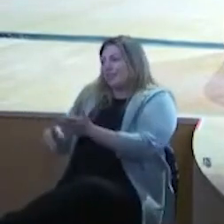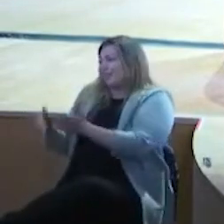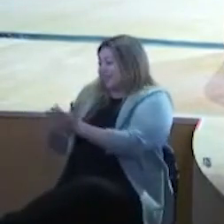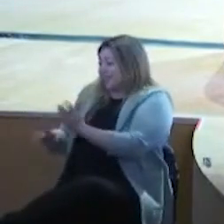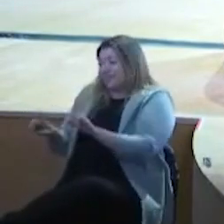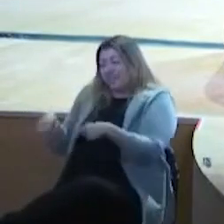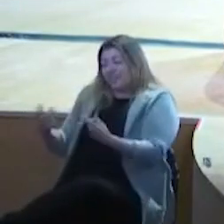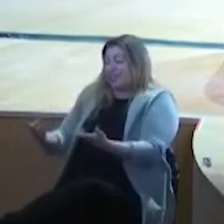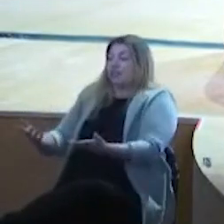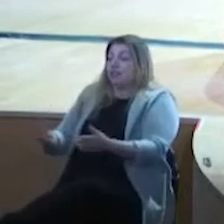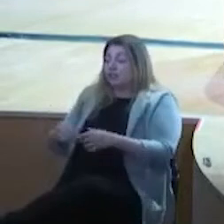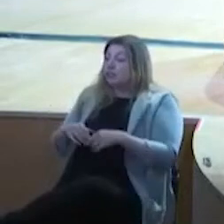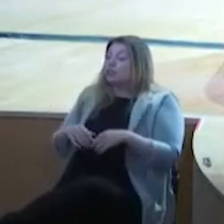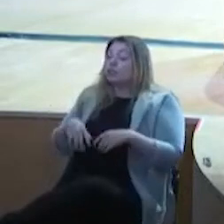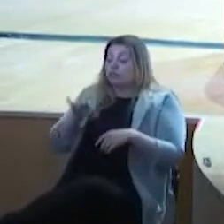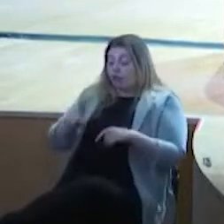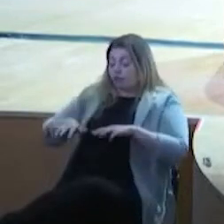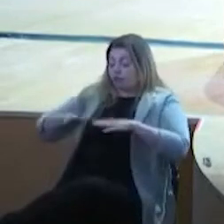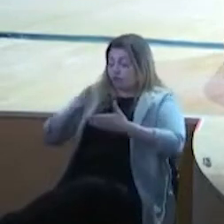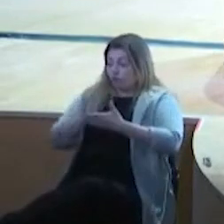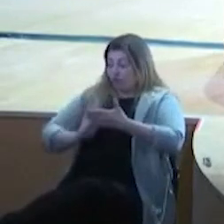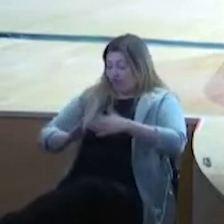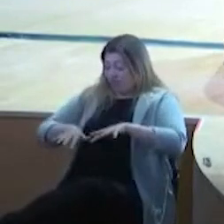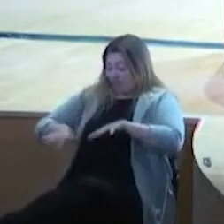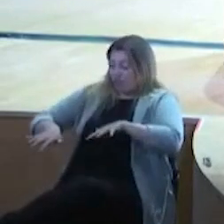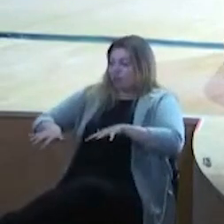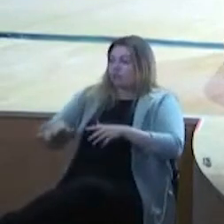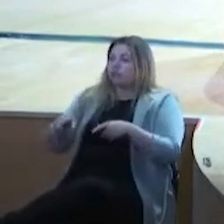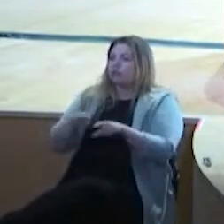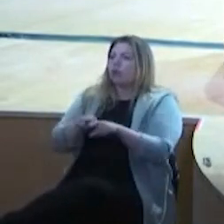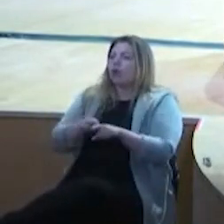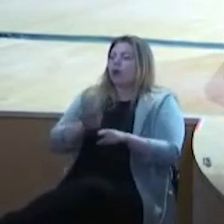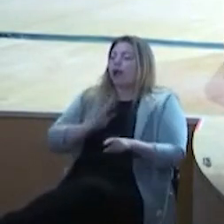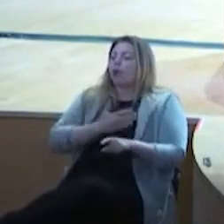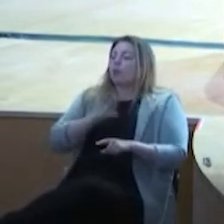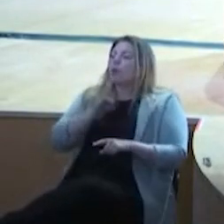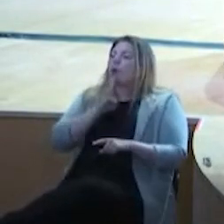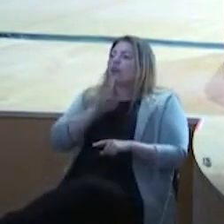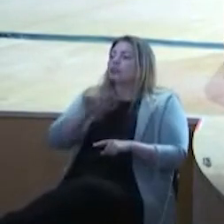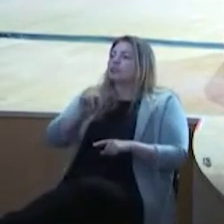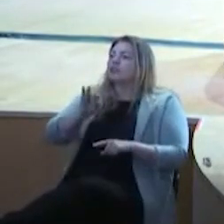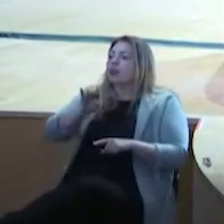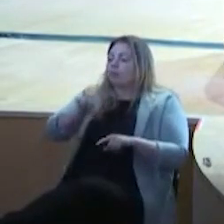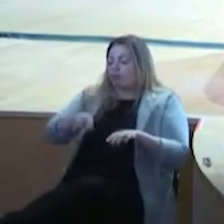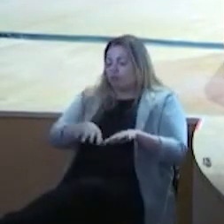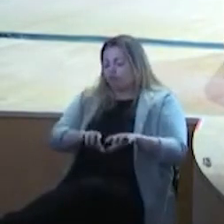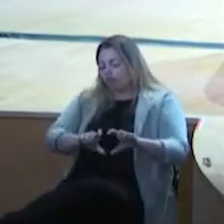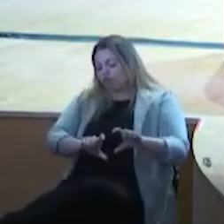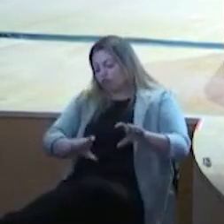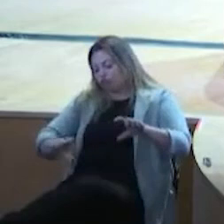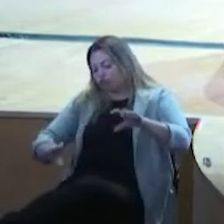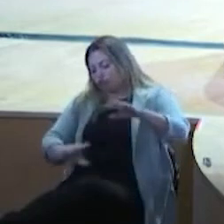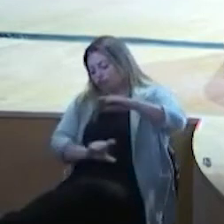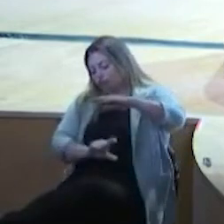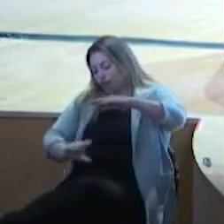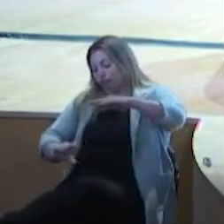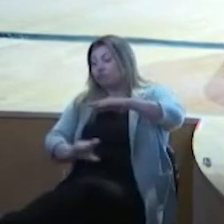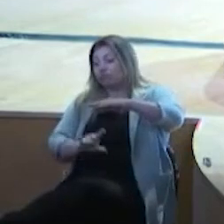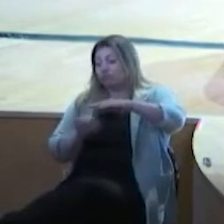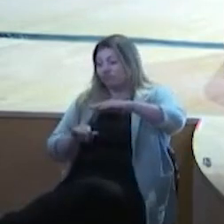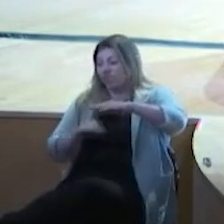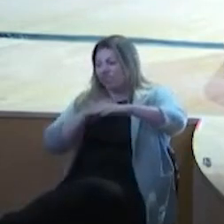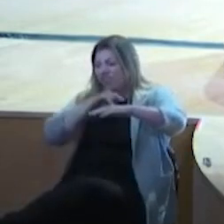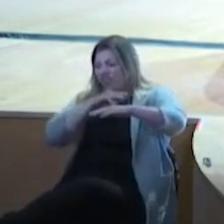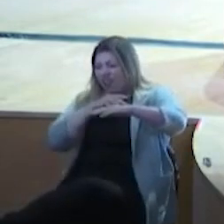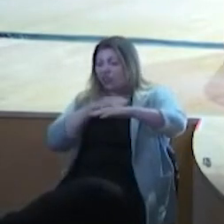fracking has also done is it's polluted our water tables and made it to where municipalities,